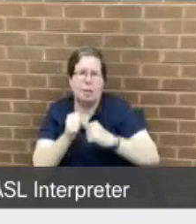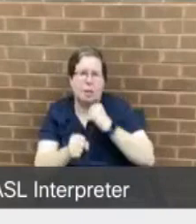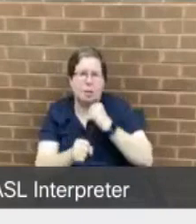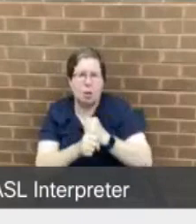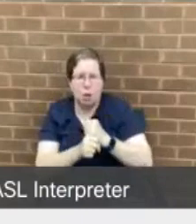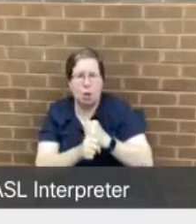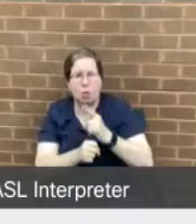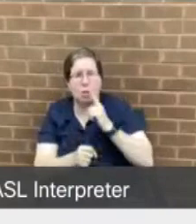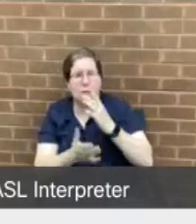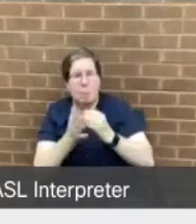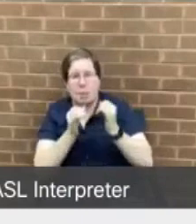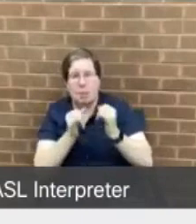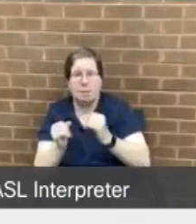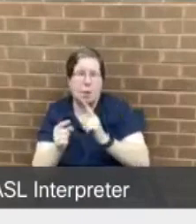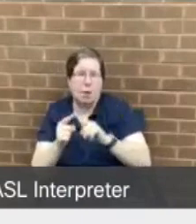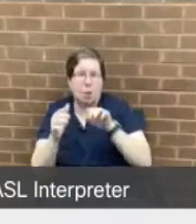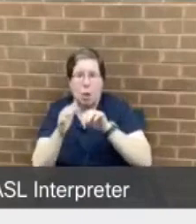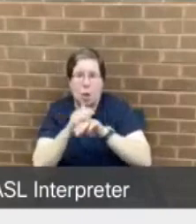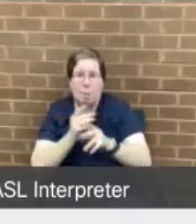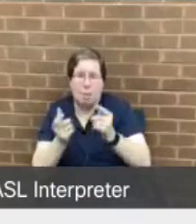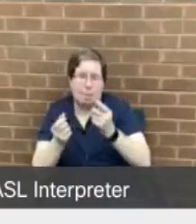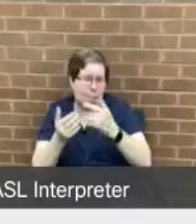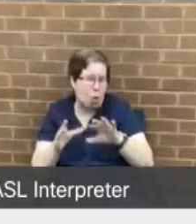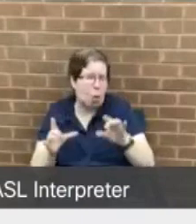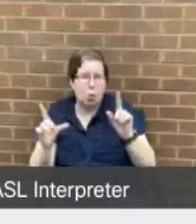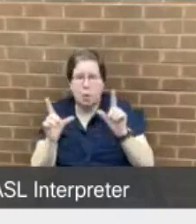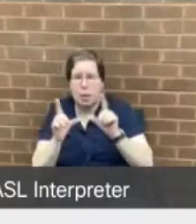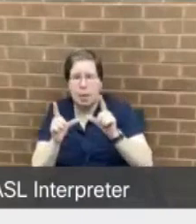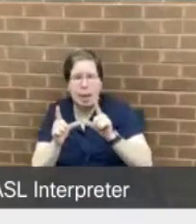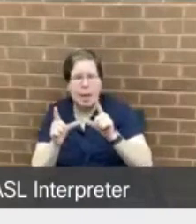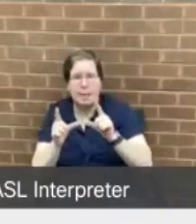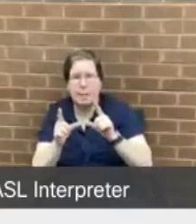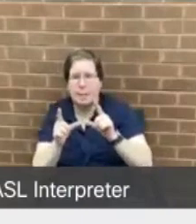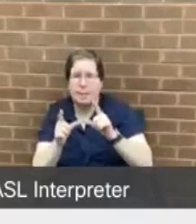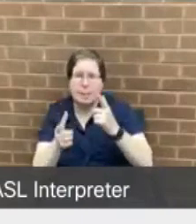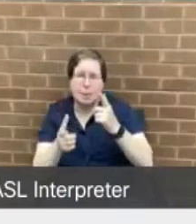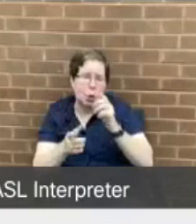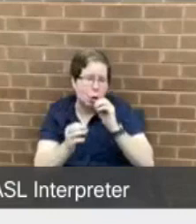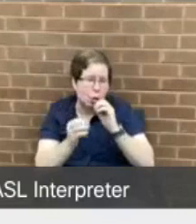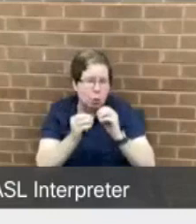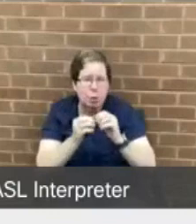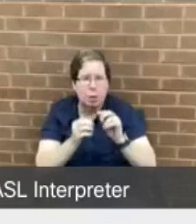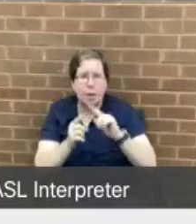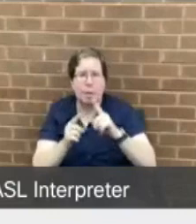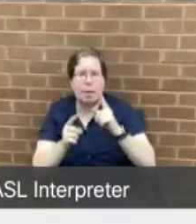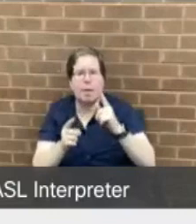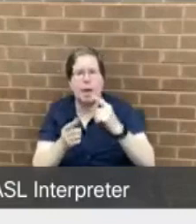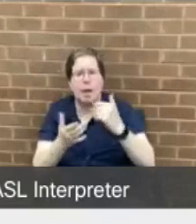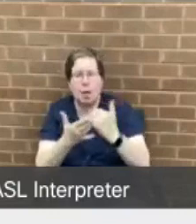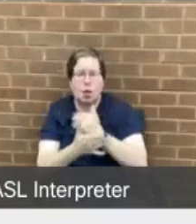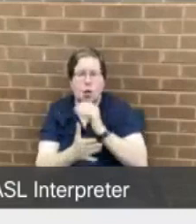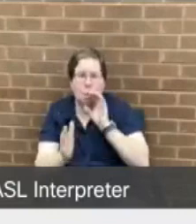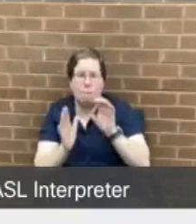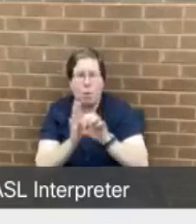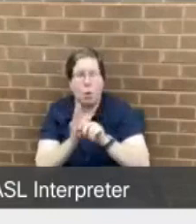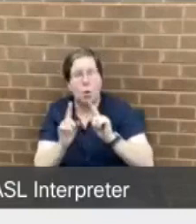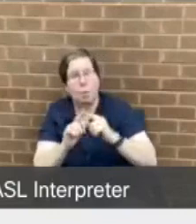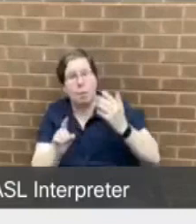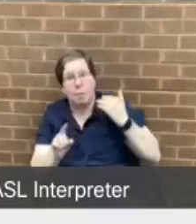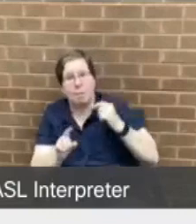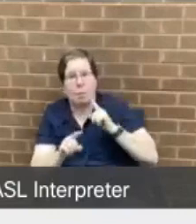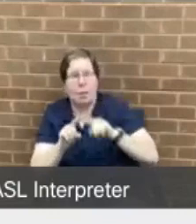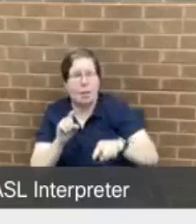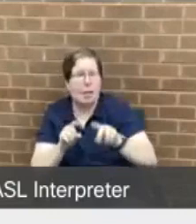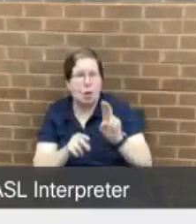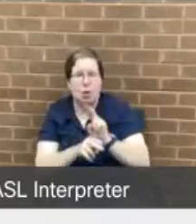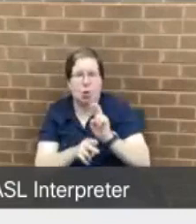Individuals sometimes have to come in because they lose their license or they need to correct that address. They get a photo taken at that time, but they were never able to use that for the